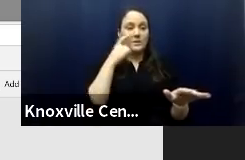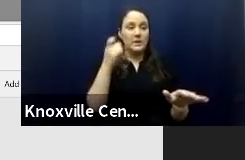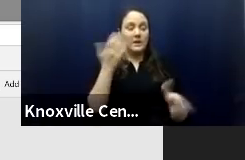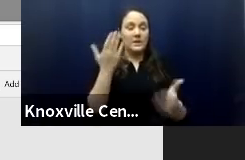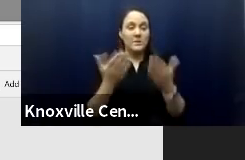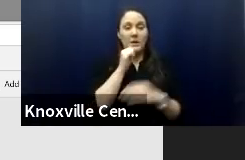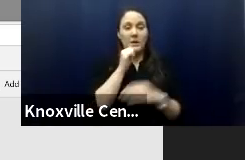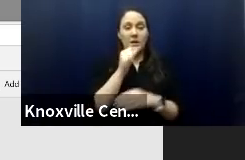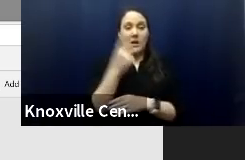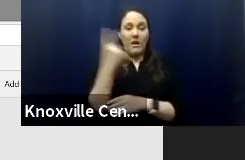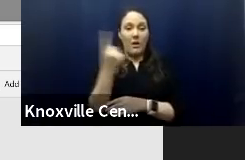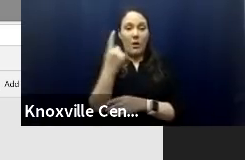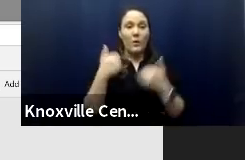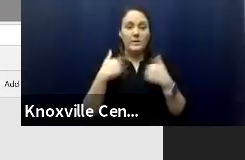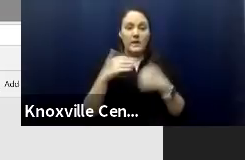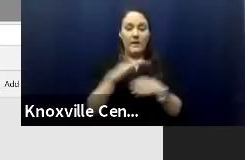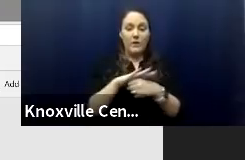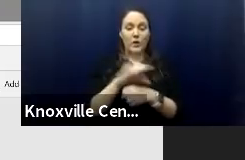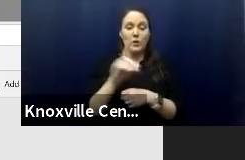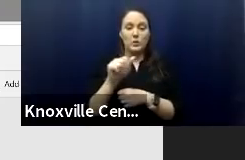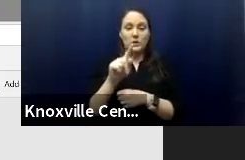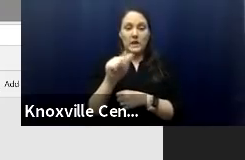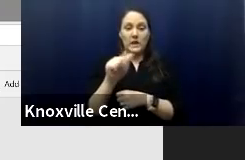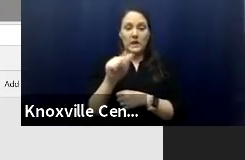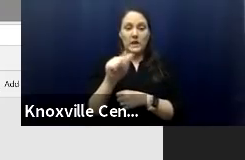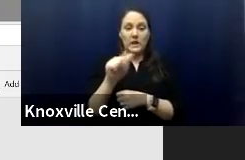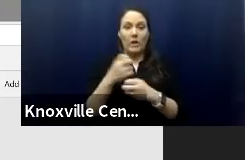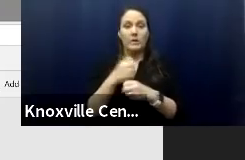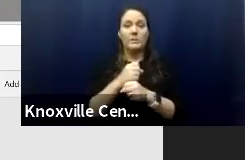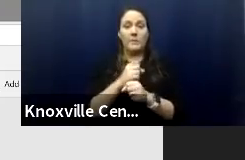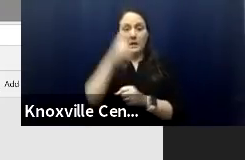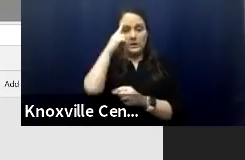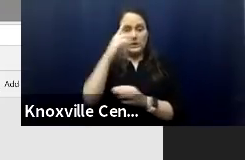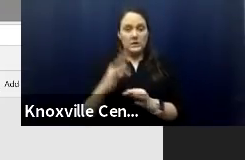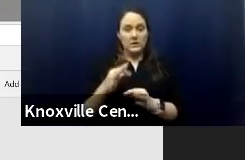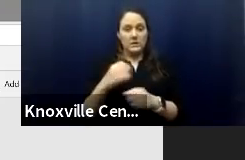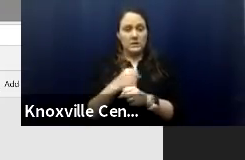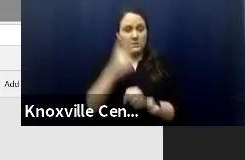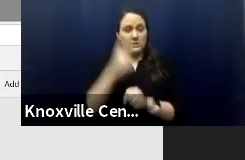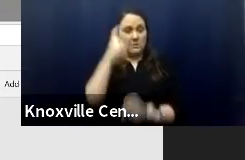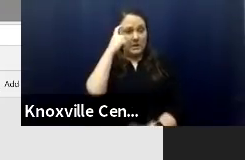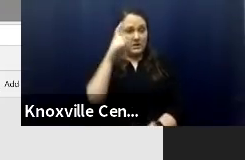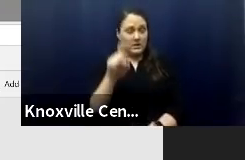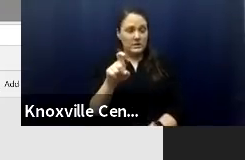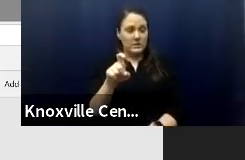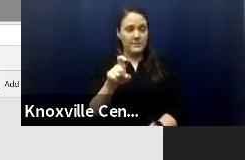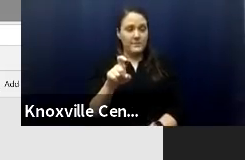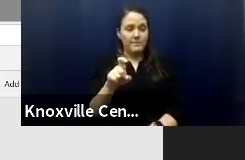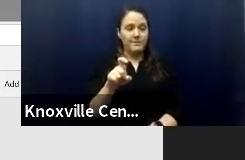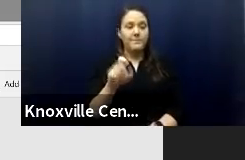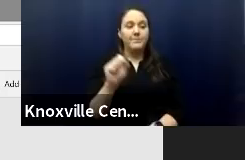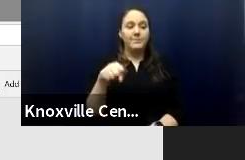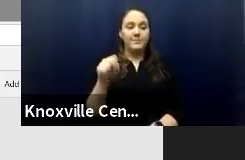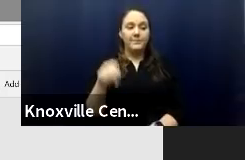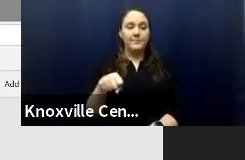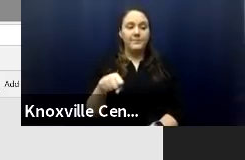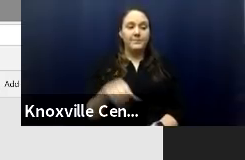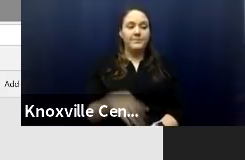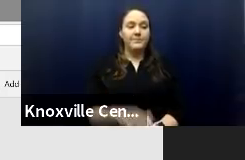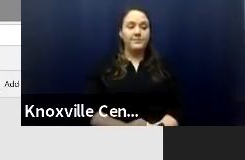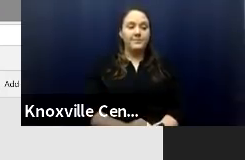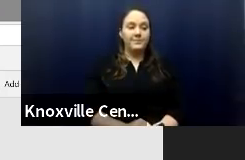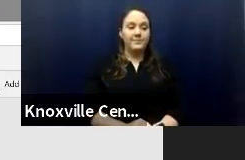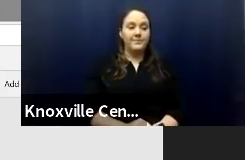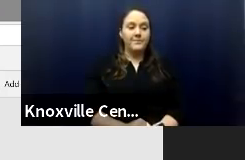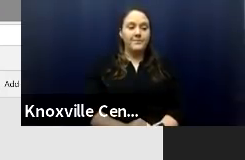of local data that we'd like to have to make decisions. Does that make sense, sir? It does. And, this is one of those things,